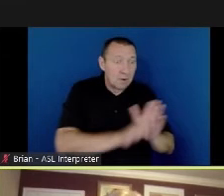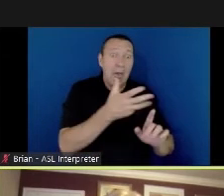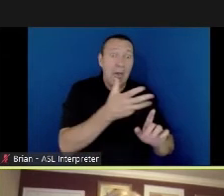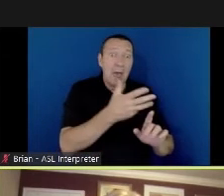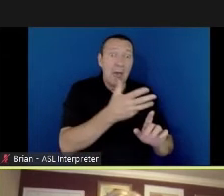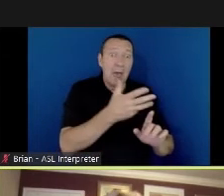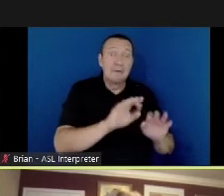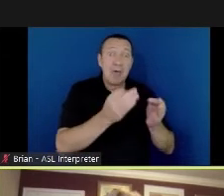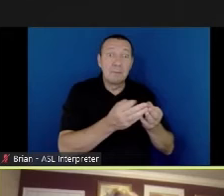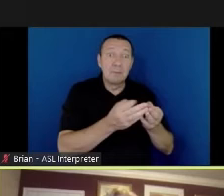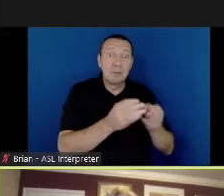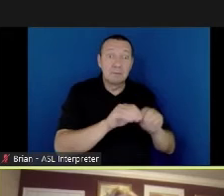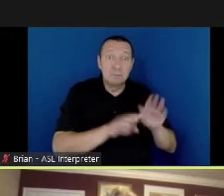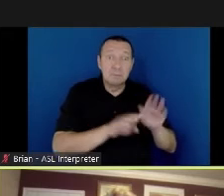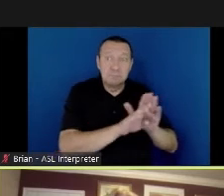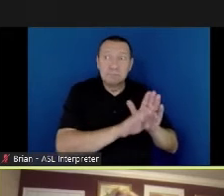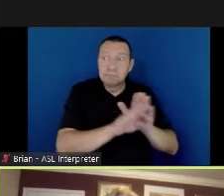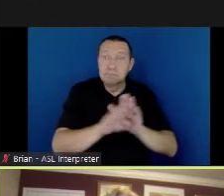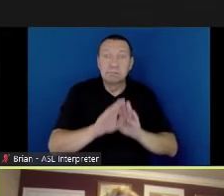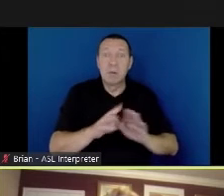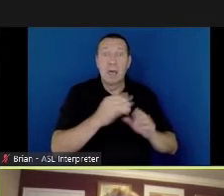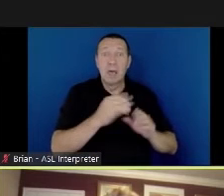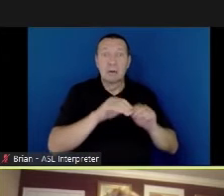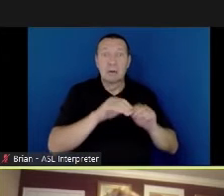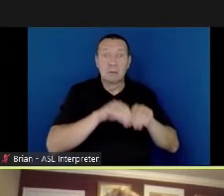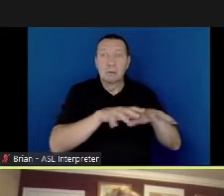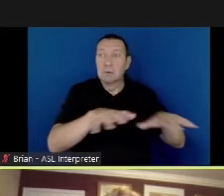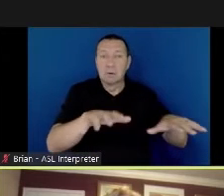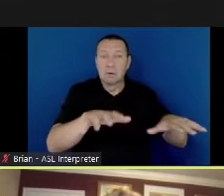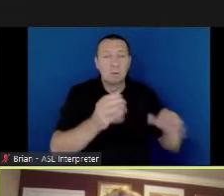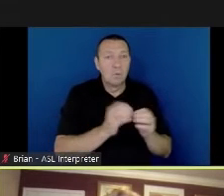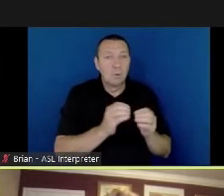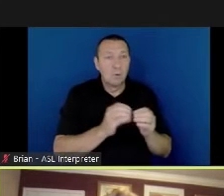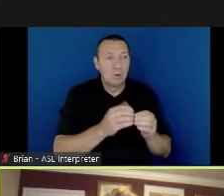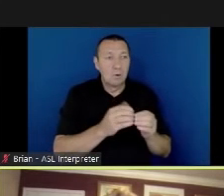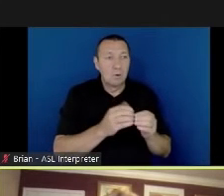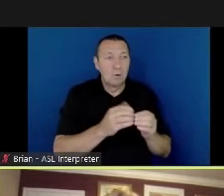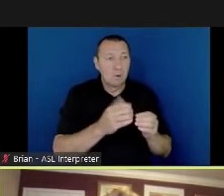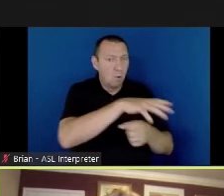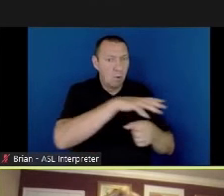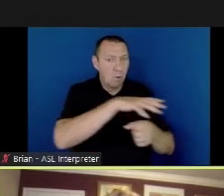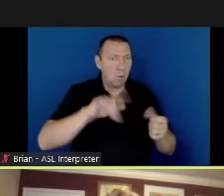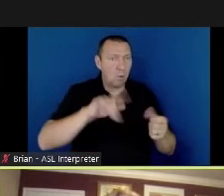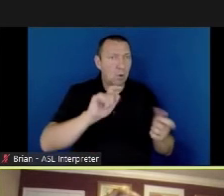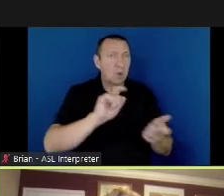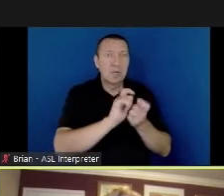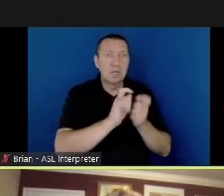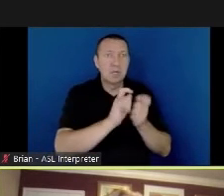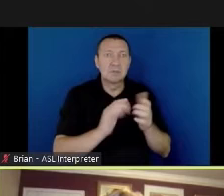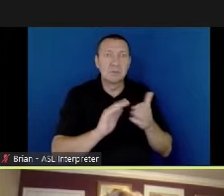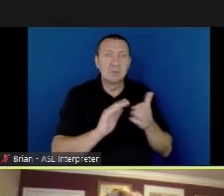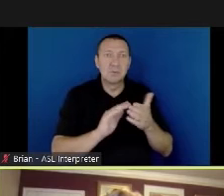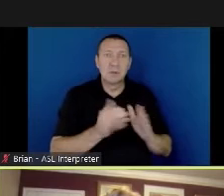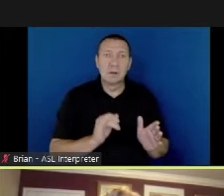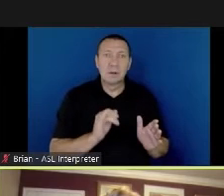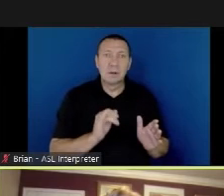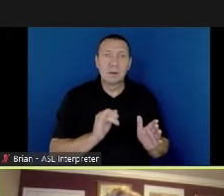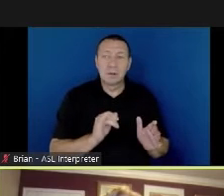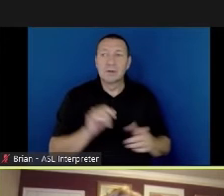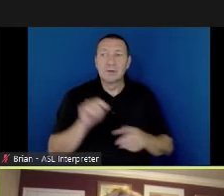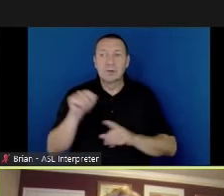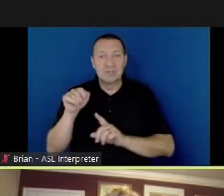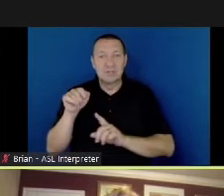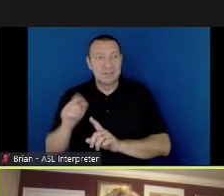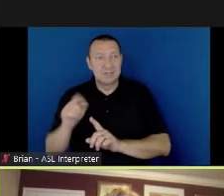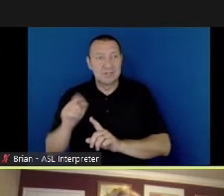and ultimately catalyzed a wider community change. So having had this experience,